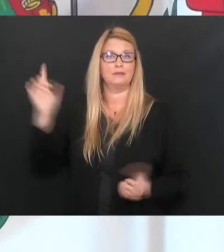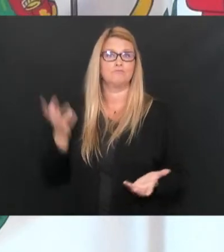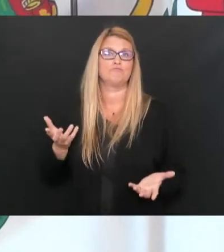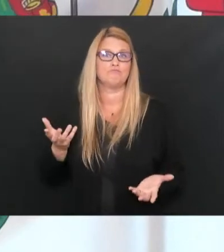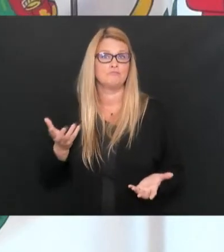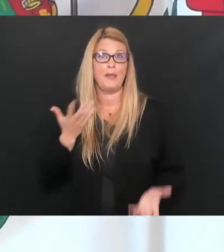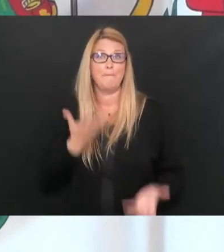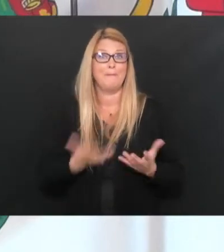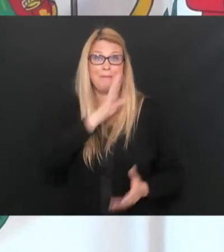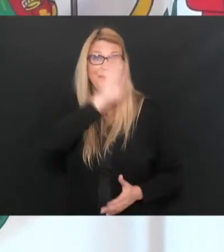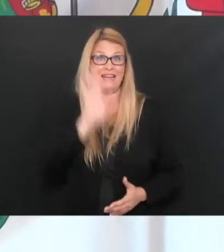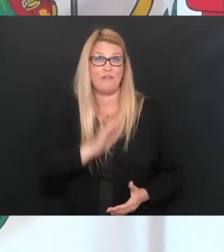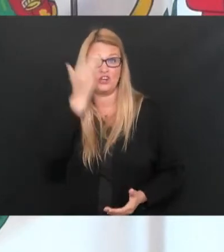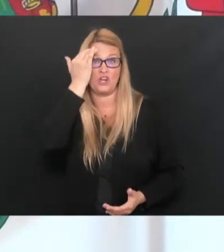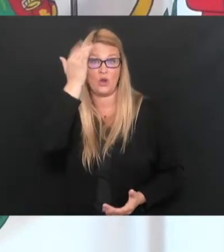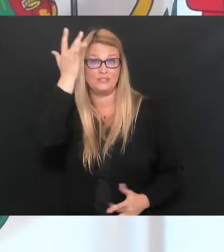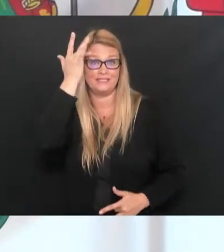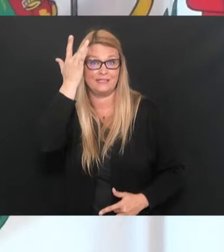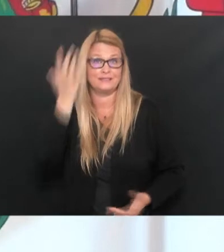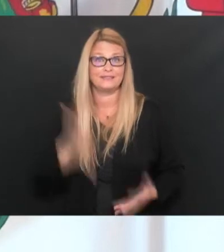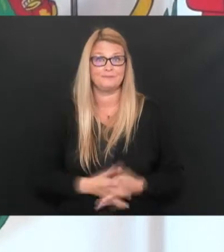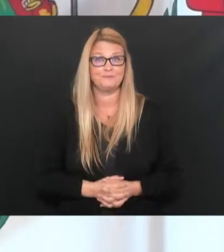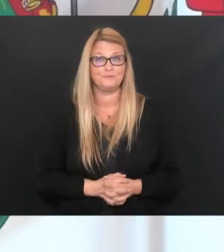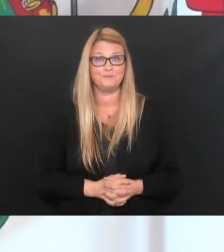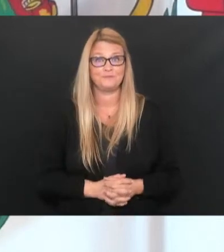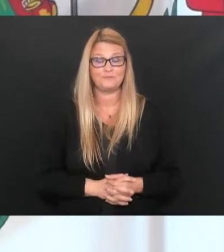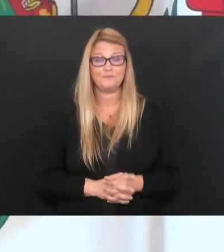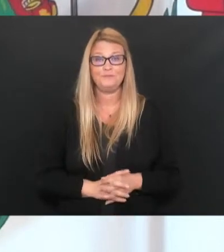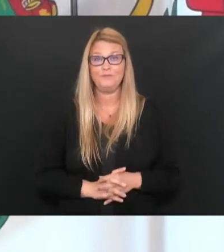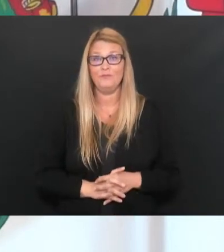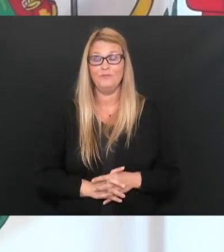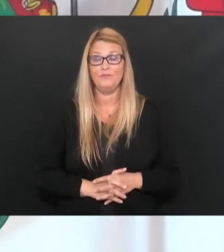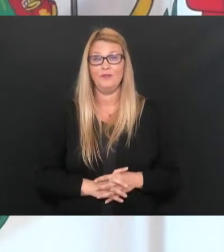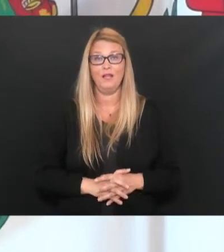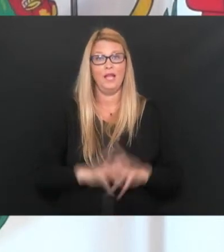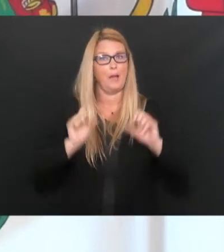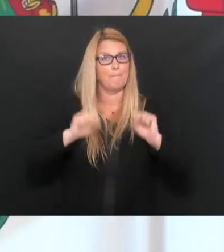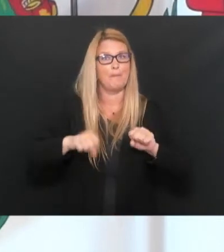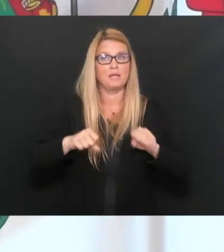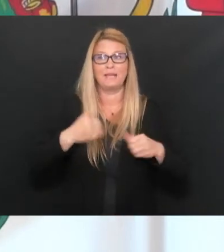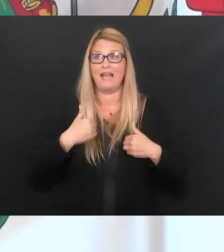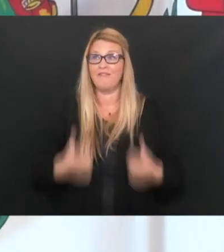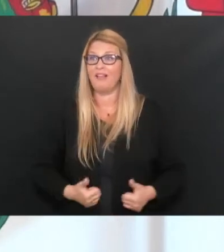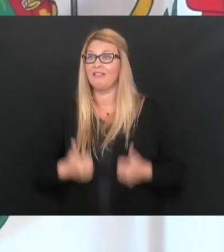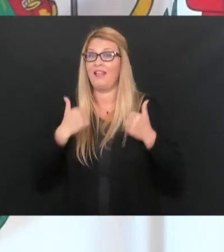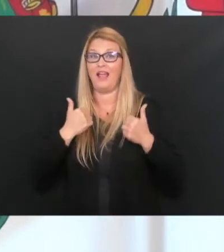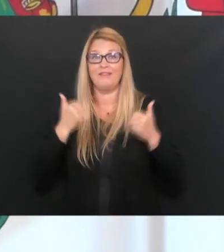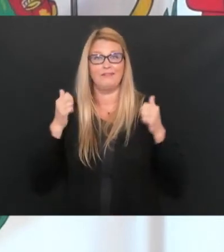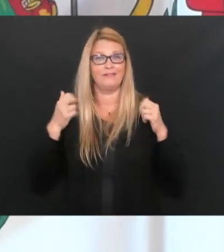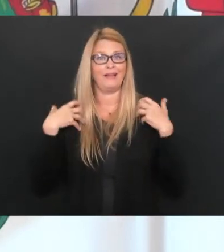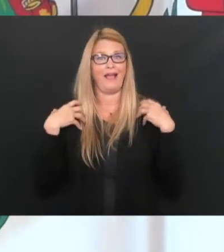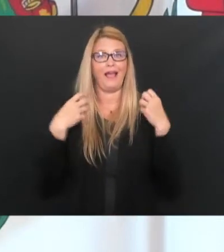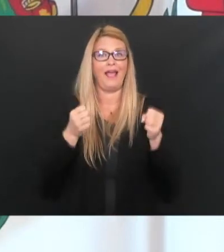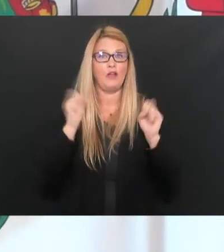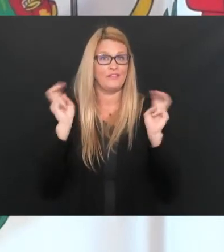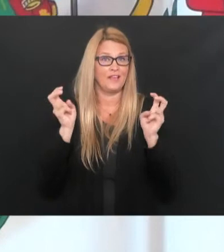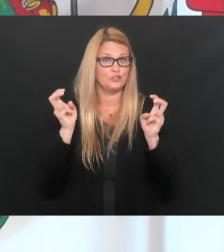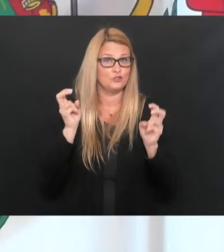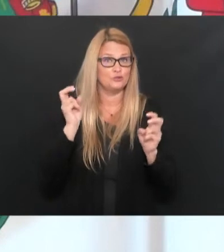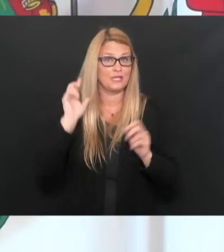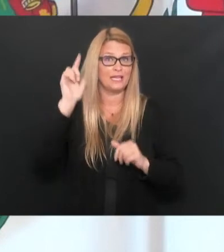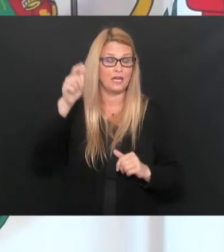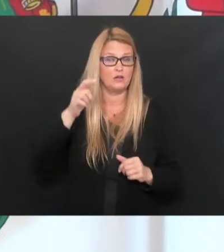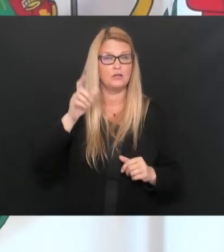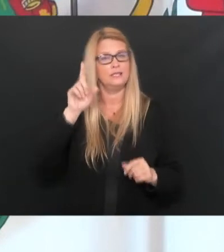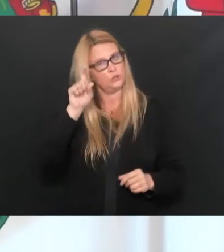They're walking away with potential side effects that can be really not very good. Now, we need our parents